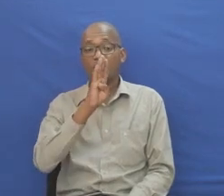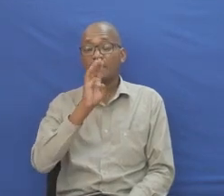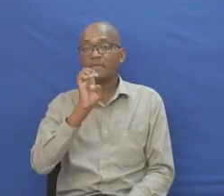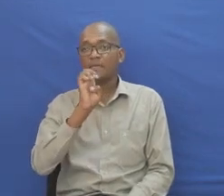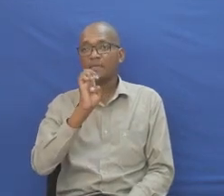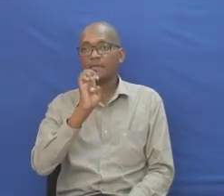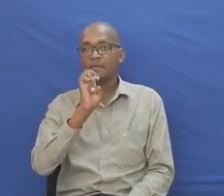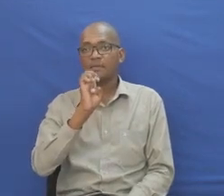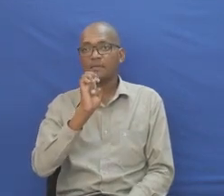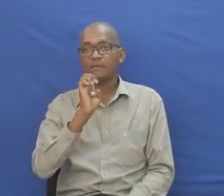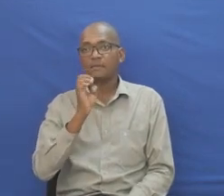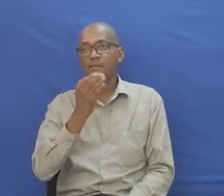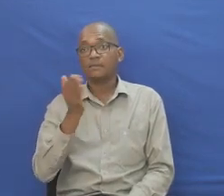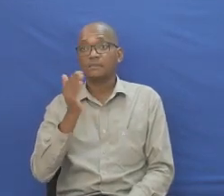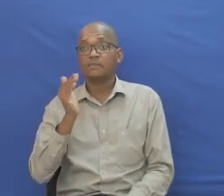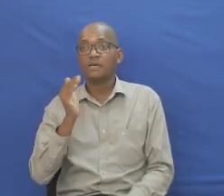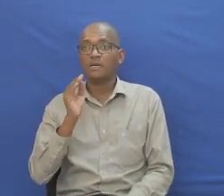this one, it is our height,